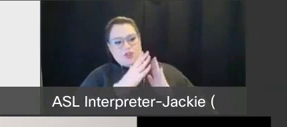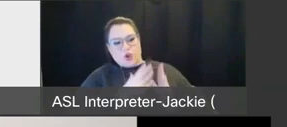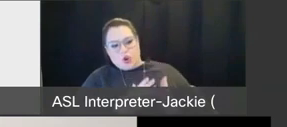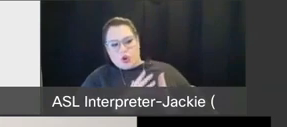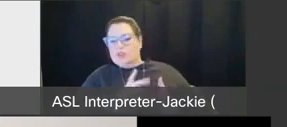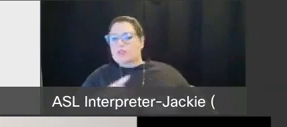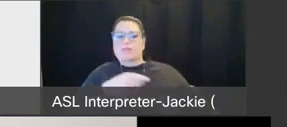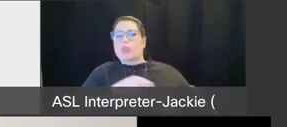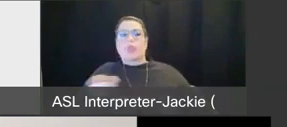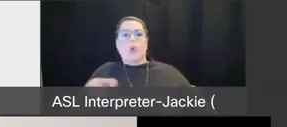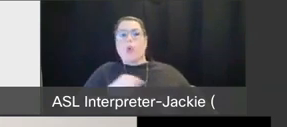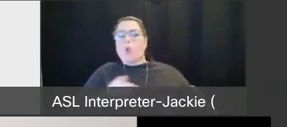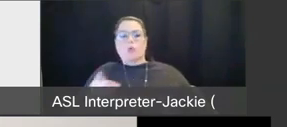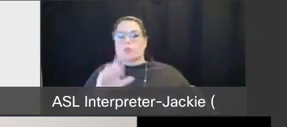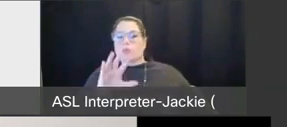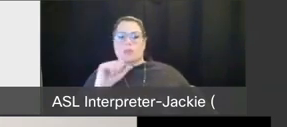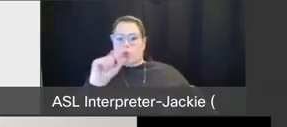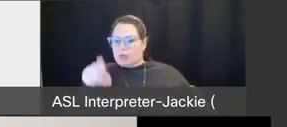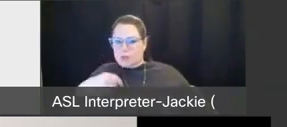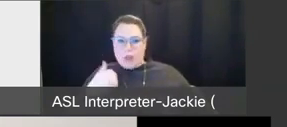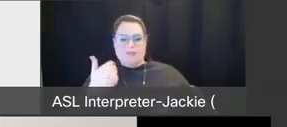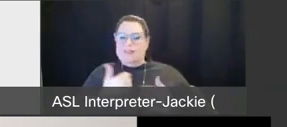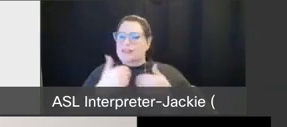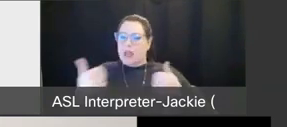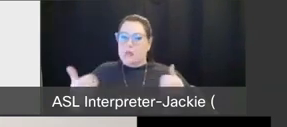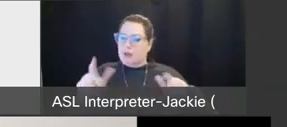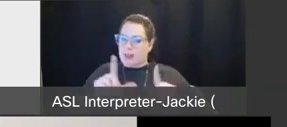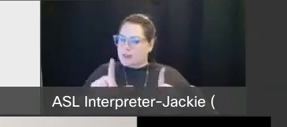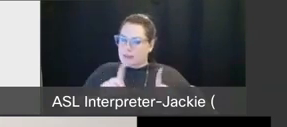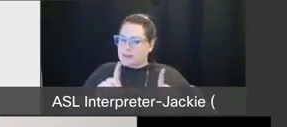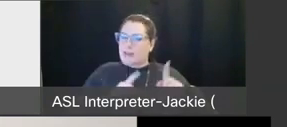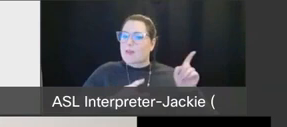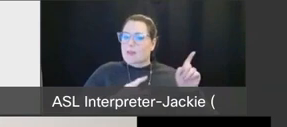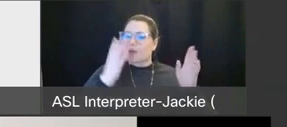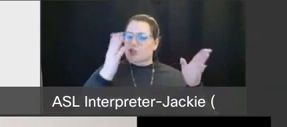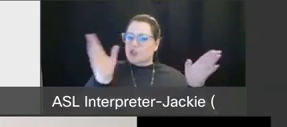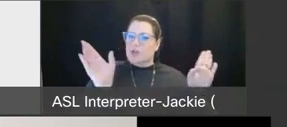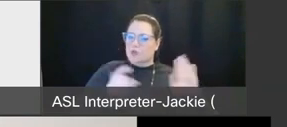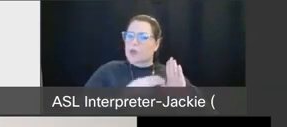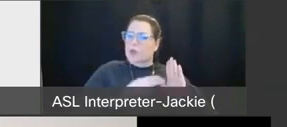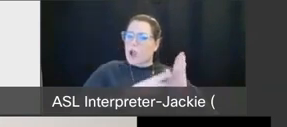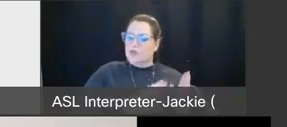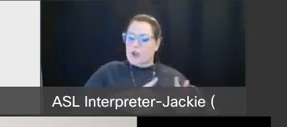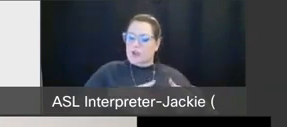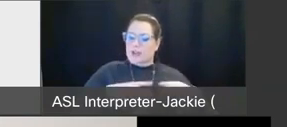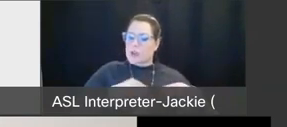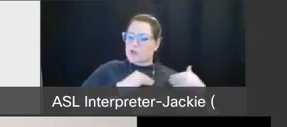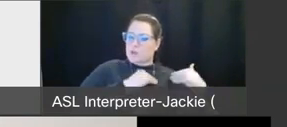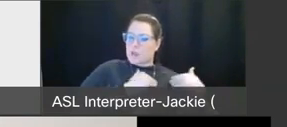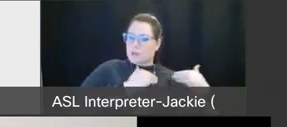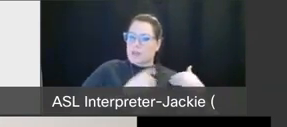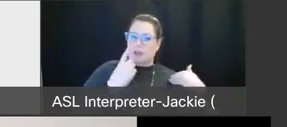to have separate MHIC licenses. The contractor is taking responsibility for the work.